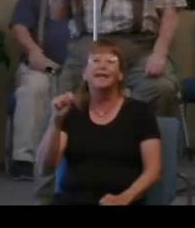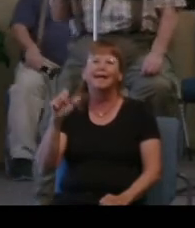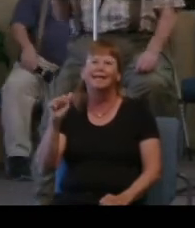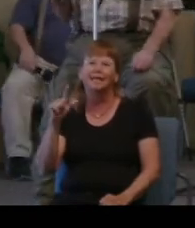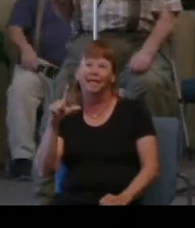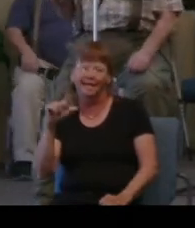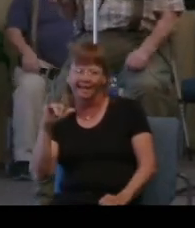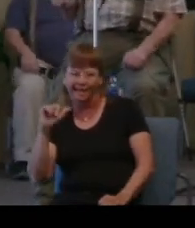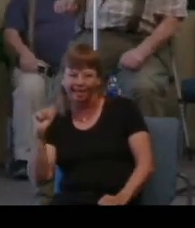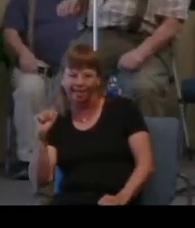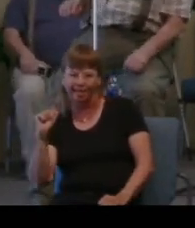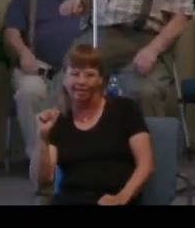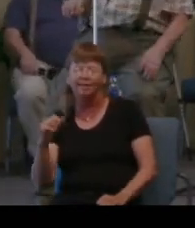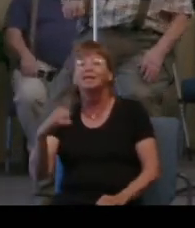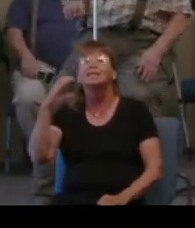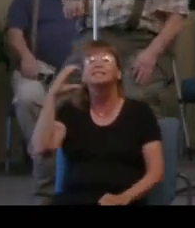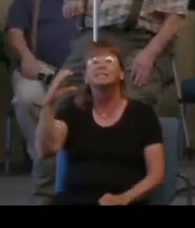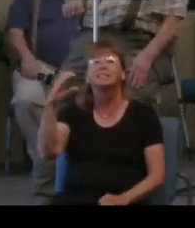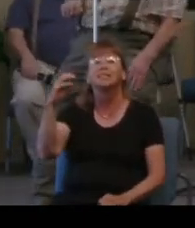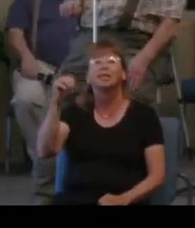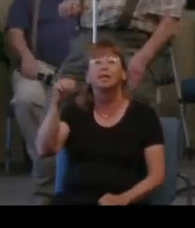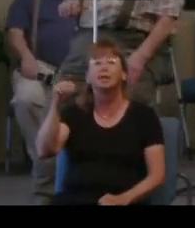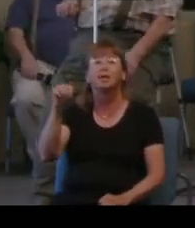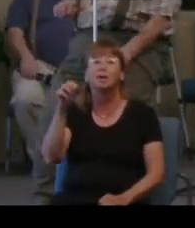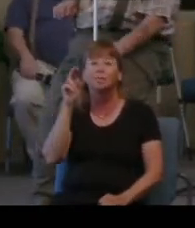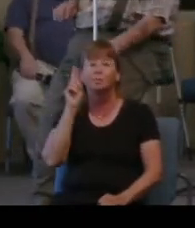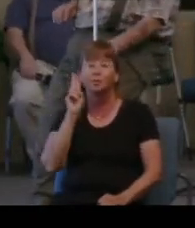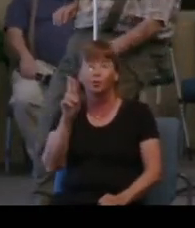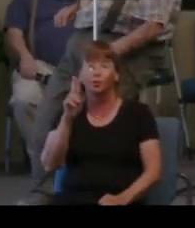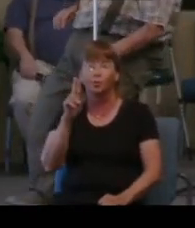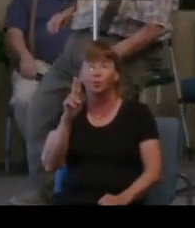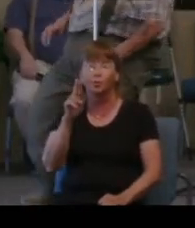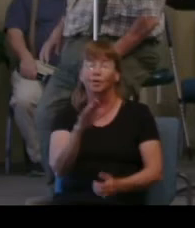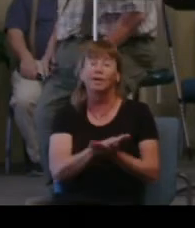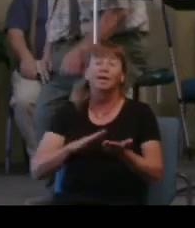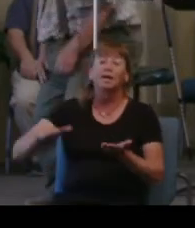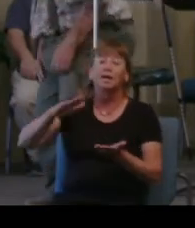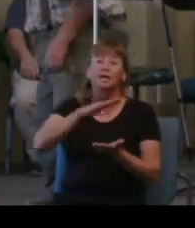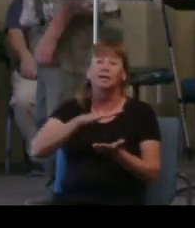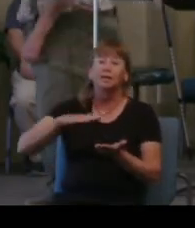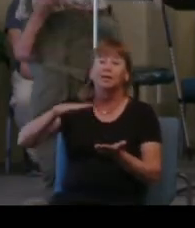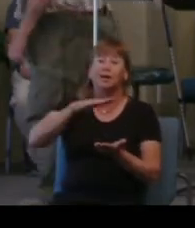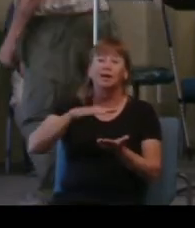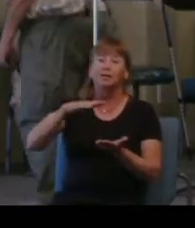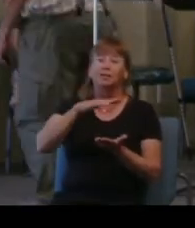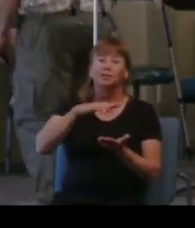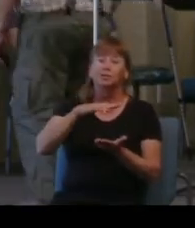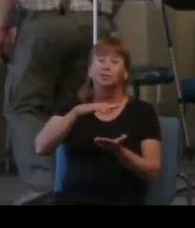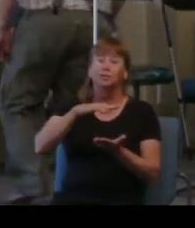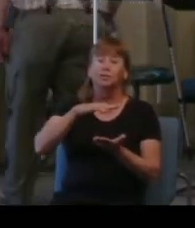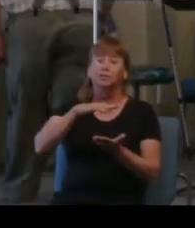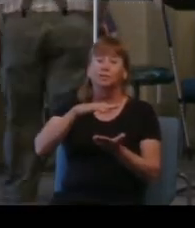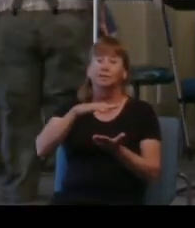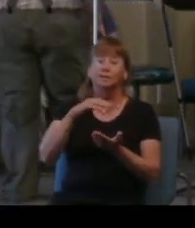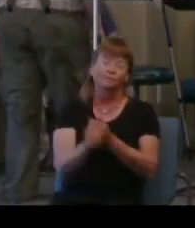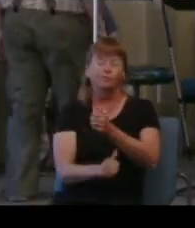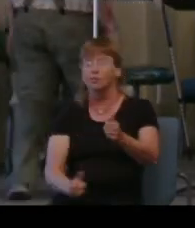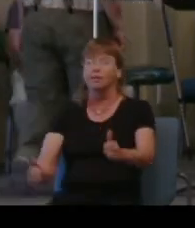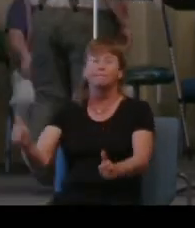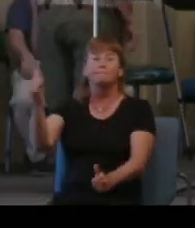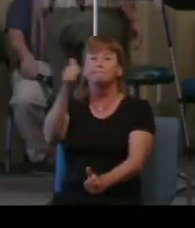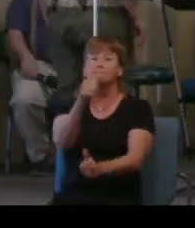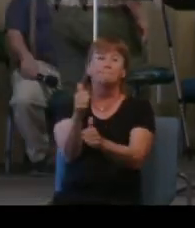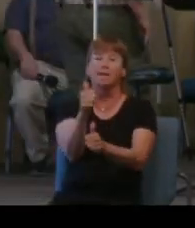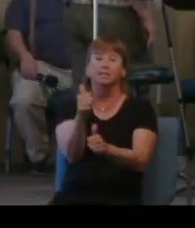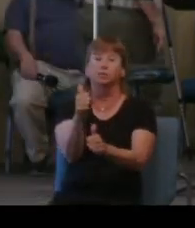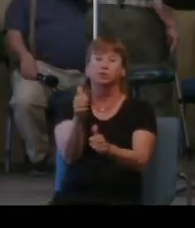Mesa University. Oh, the whole family's going to come up. Woo! Of the master plan, and they minister